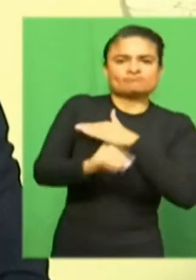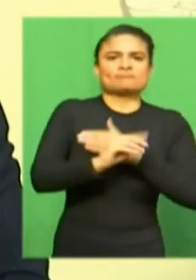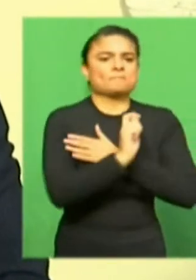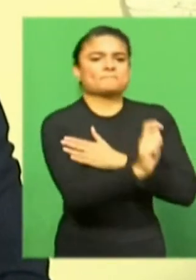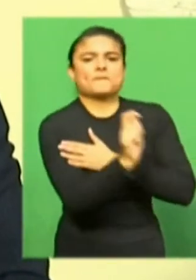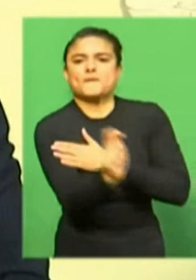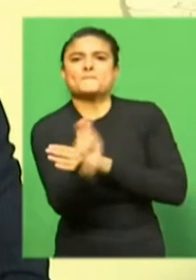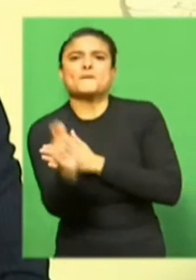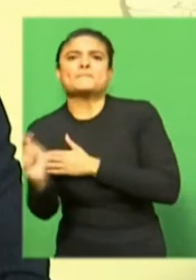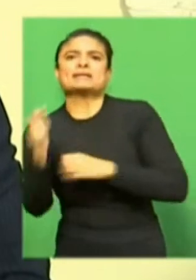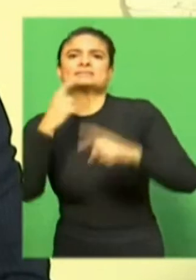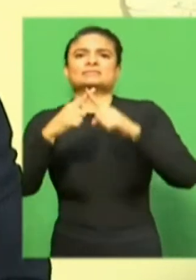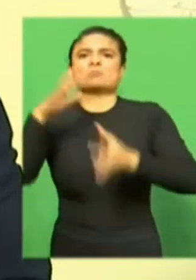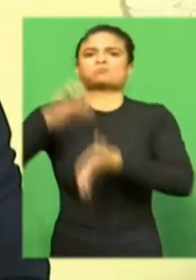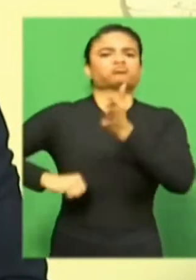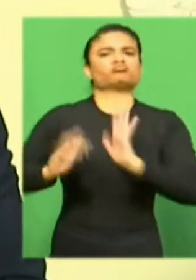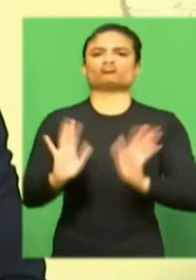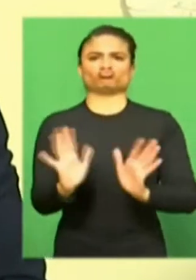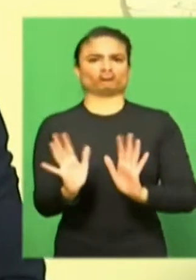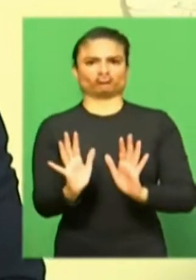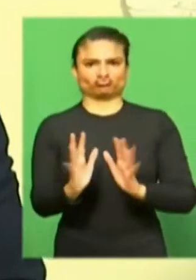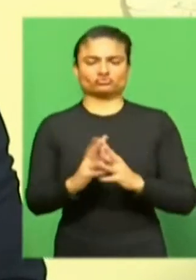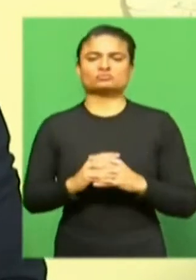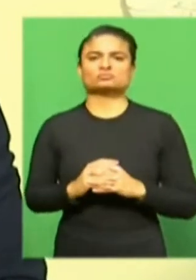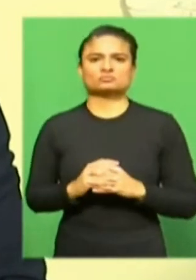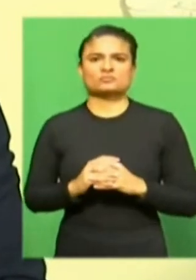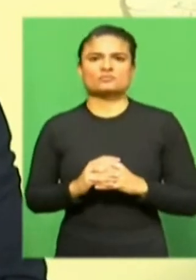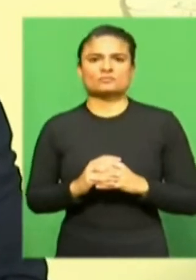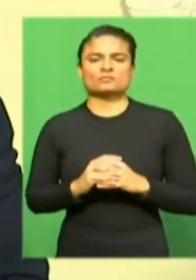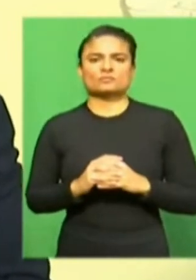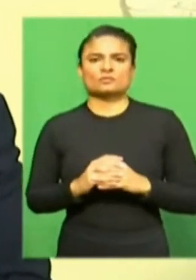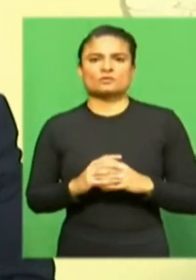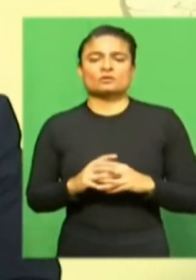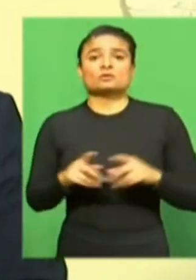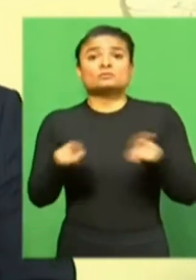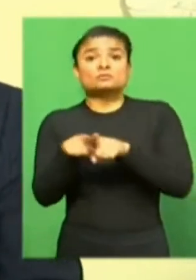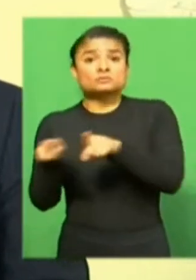affected. We will also defer payment of